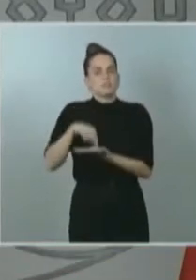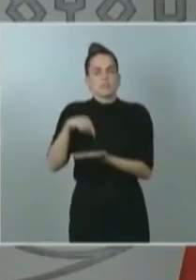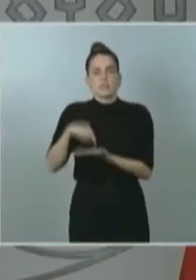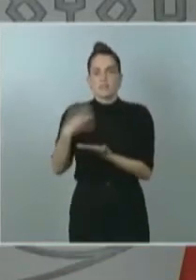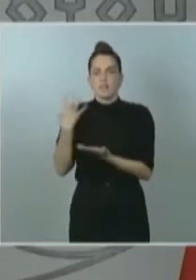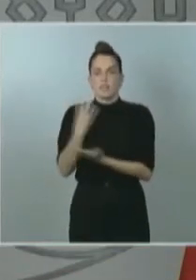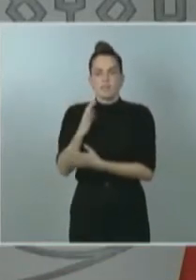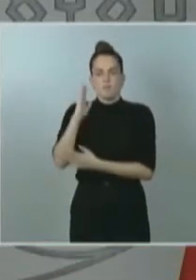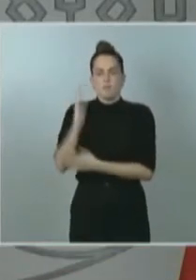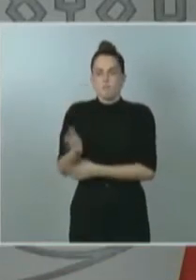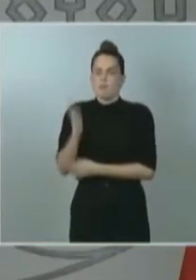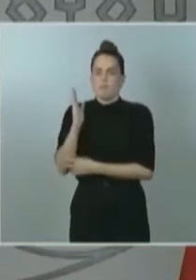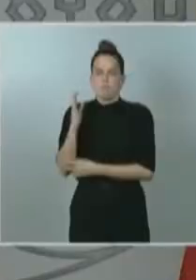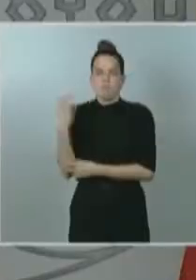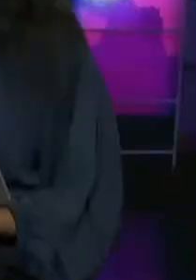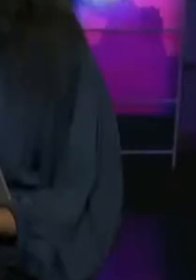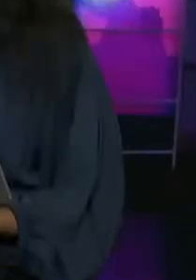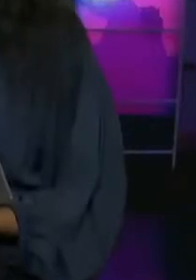all social actors.